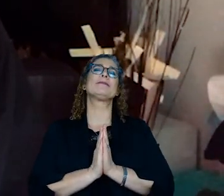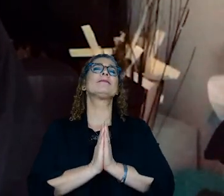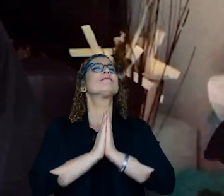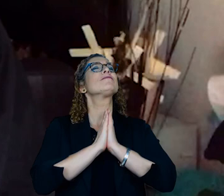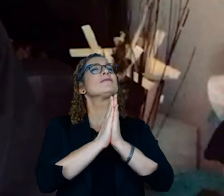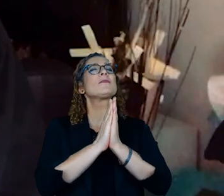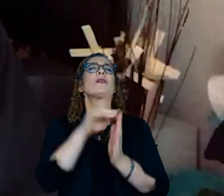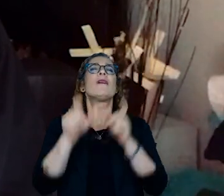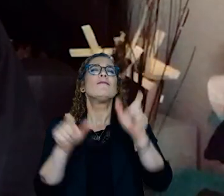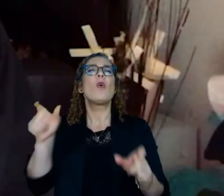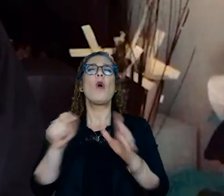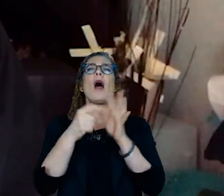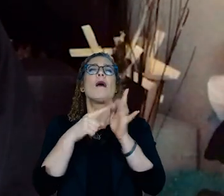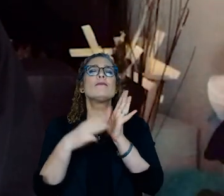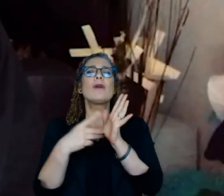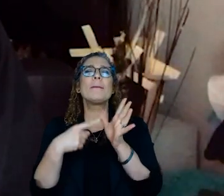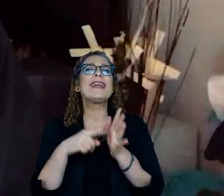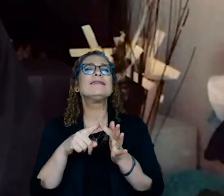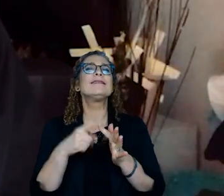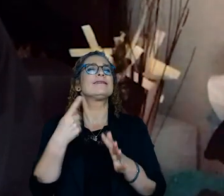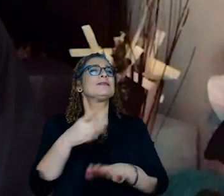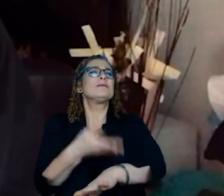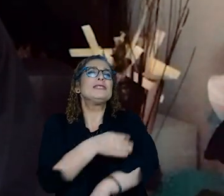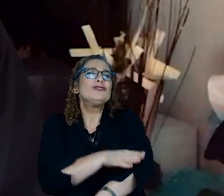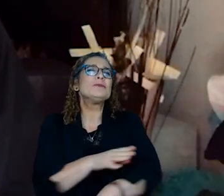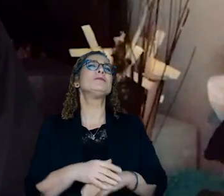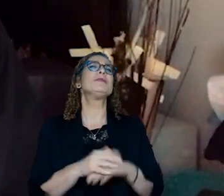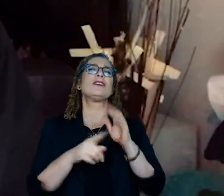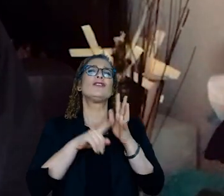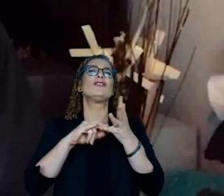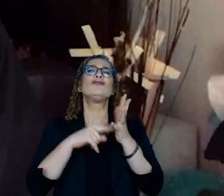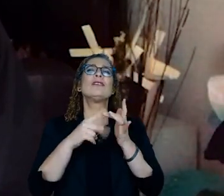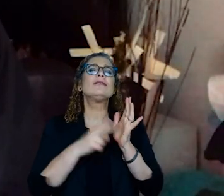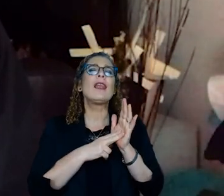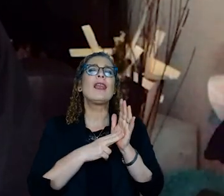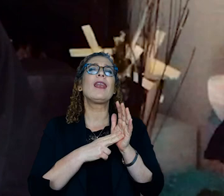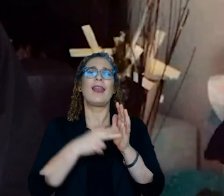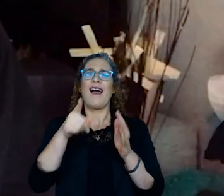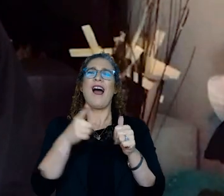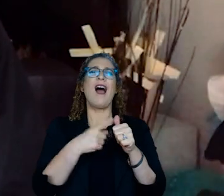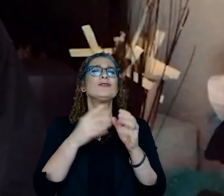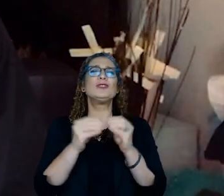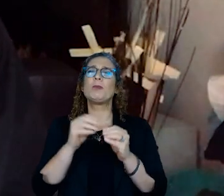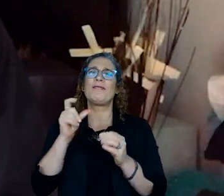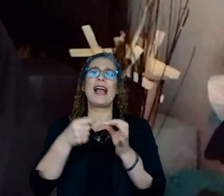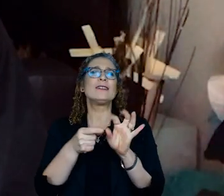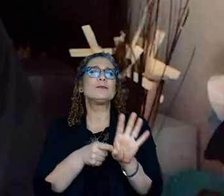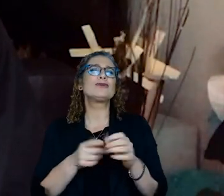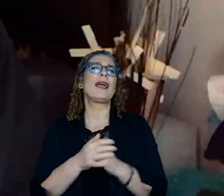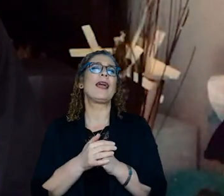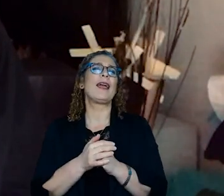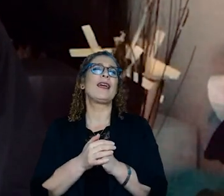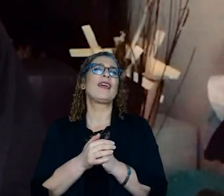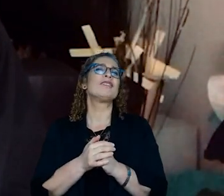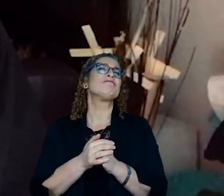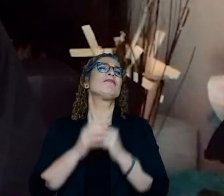Pray for primates and bishops, for Justin, Archbishop of Canterbury, and for the clergy and